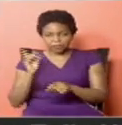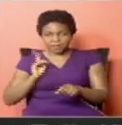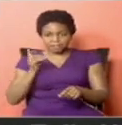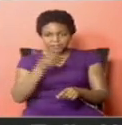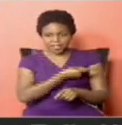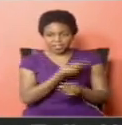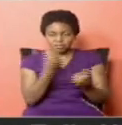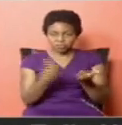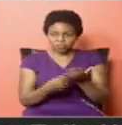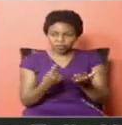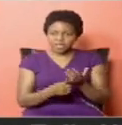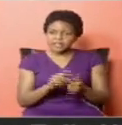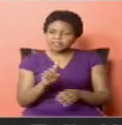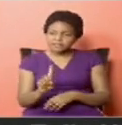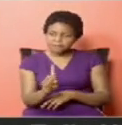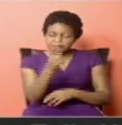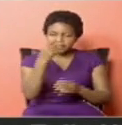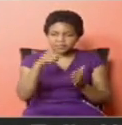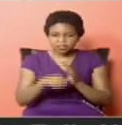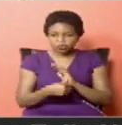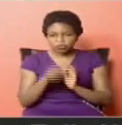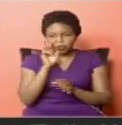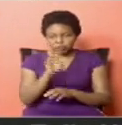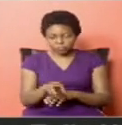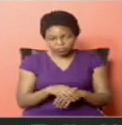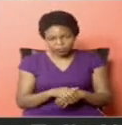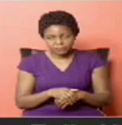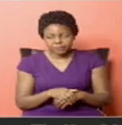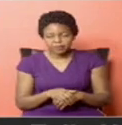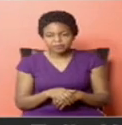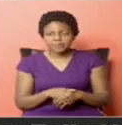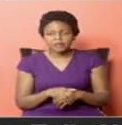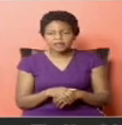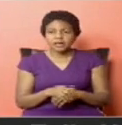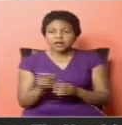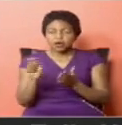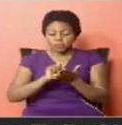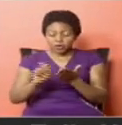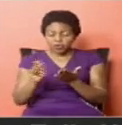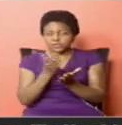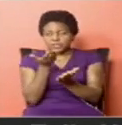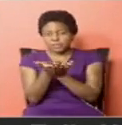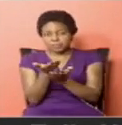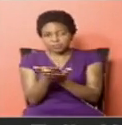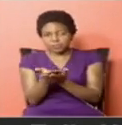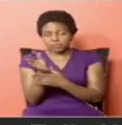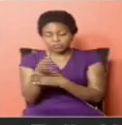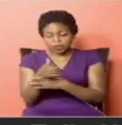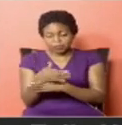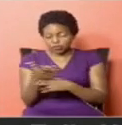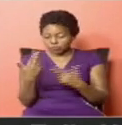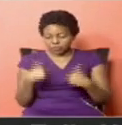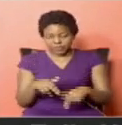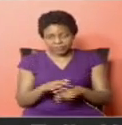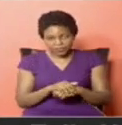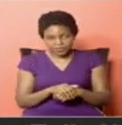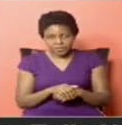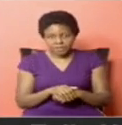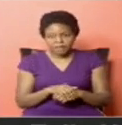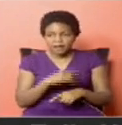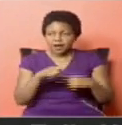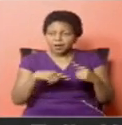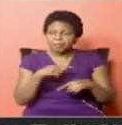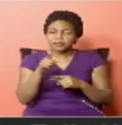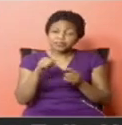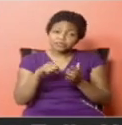this is the first issue we recognized. So we wrote a proposal to the Minister of Health about